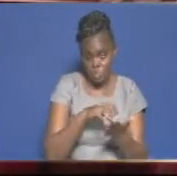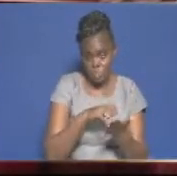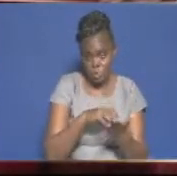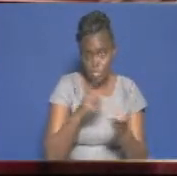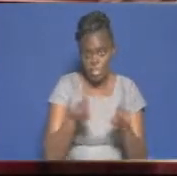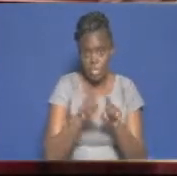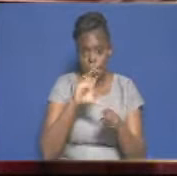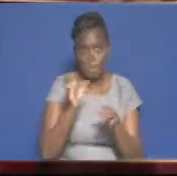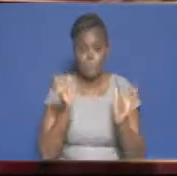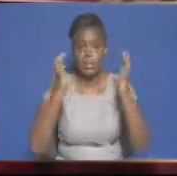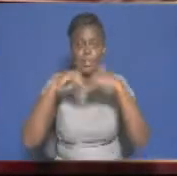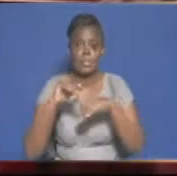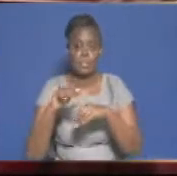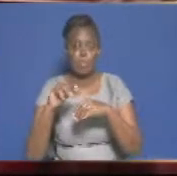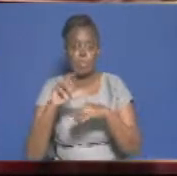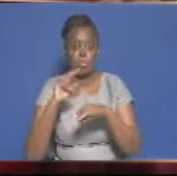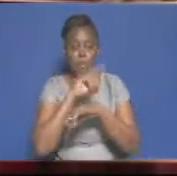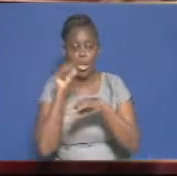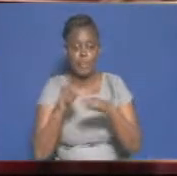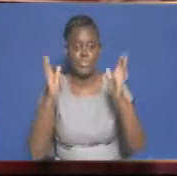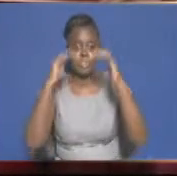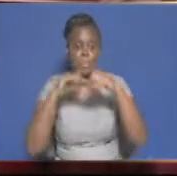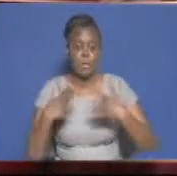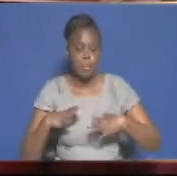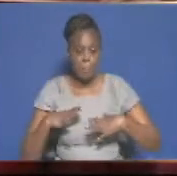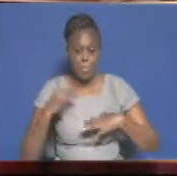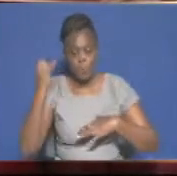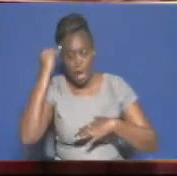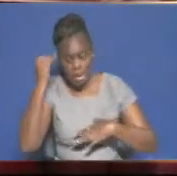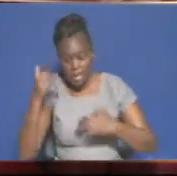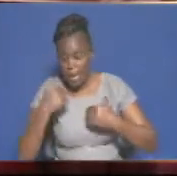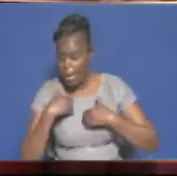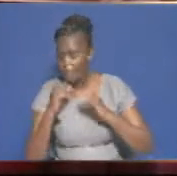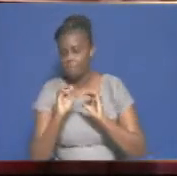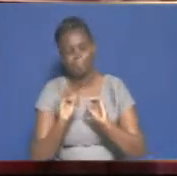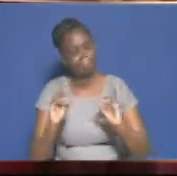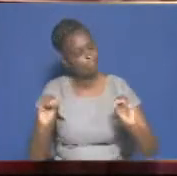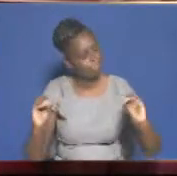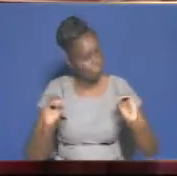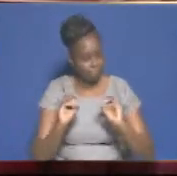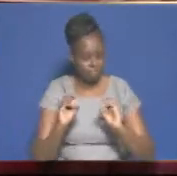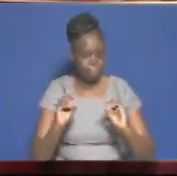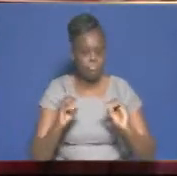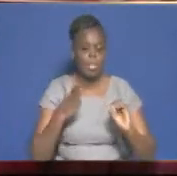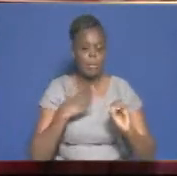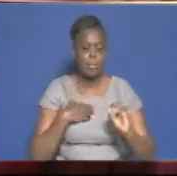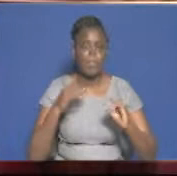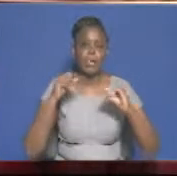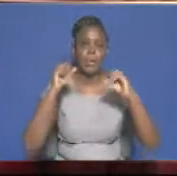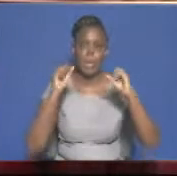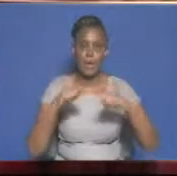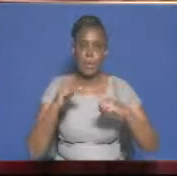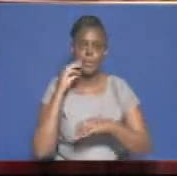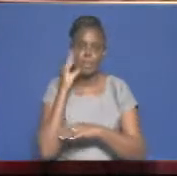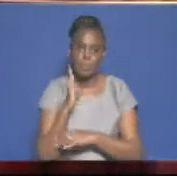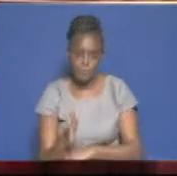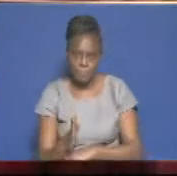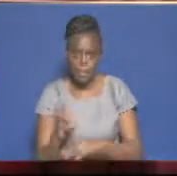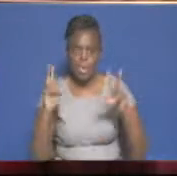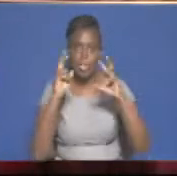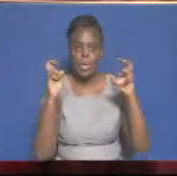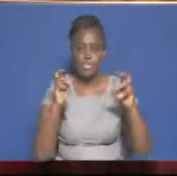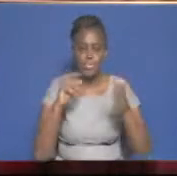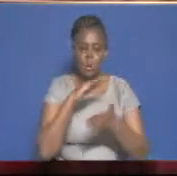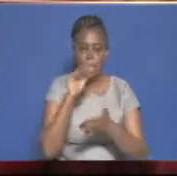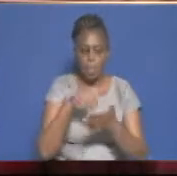if it is in the county assembly or even in the national assembly, people have no idea what is happening. So I want to agree, Mr. Speaker, the issue of